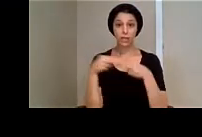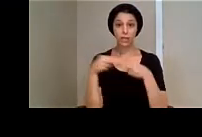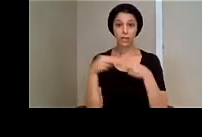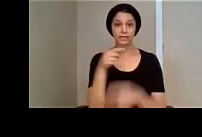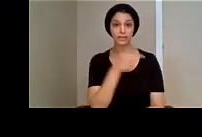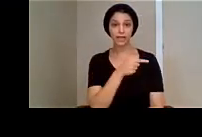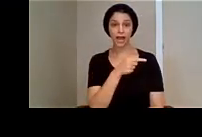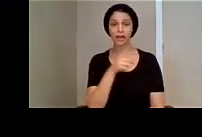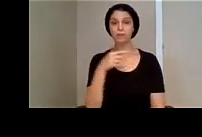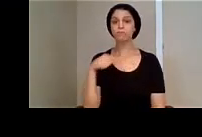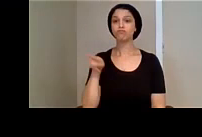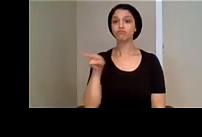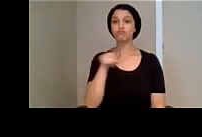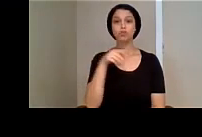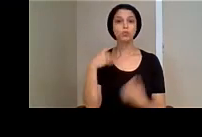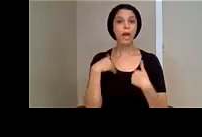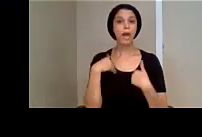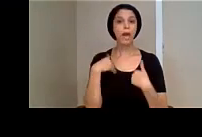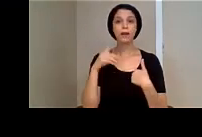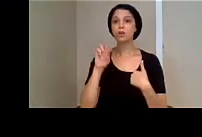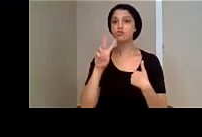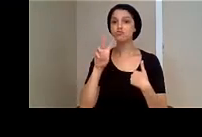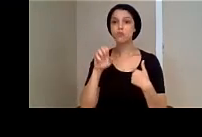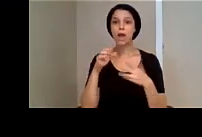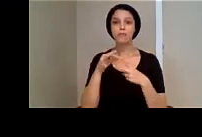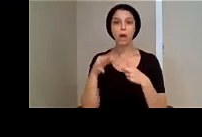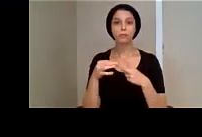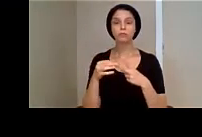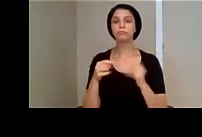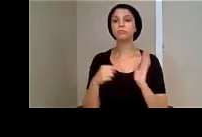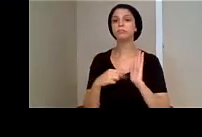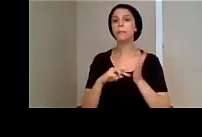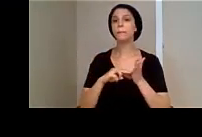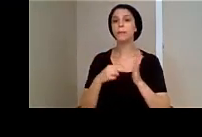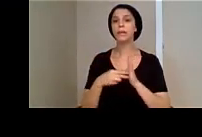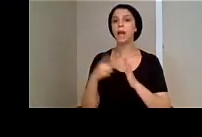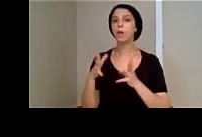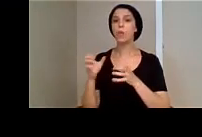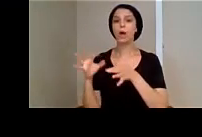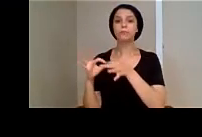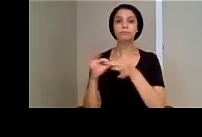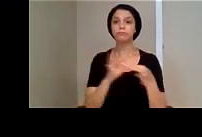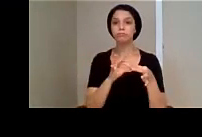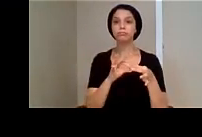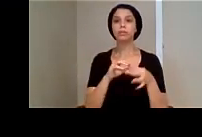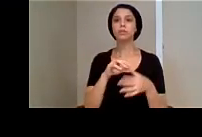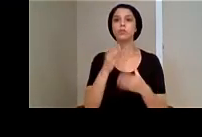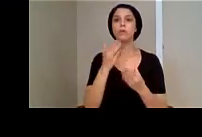Drive option there as well. So if I wanted to send the teacher a link to a Google file, I could do